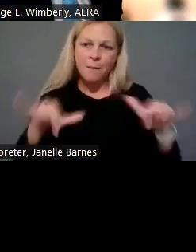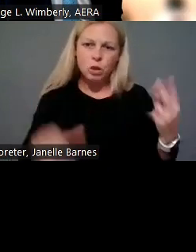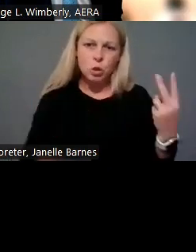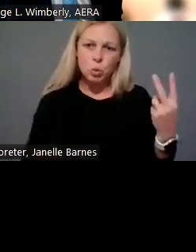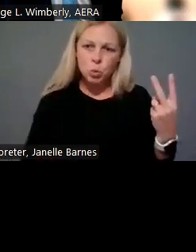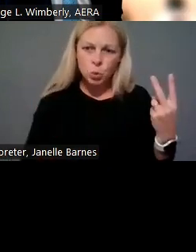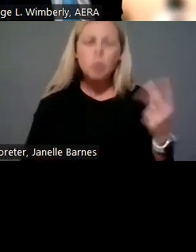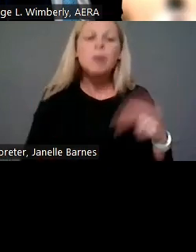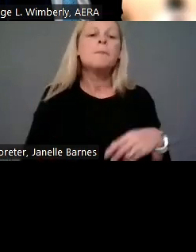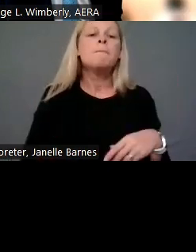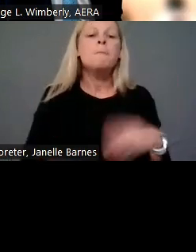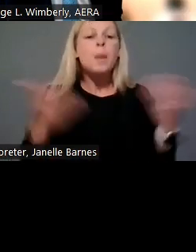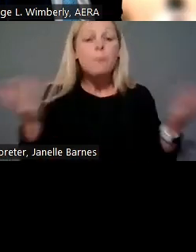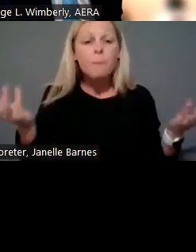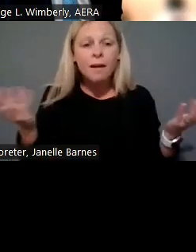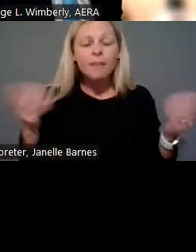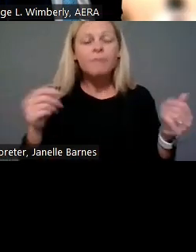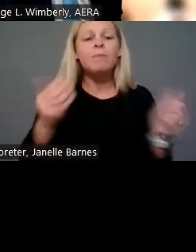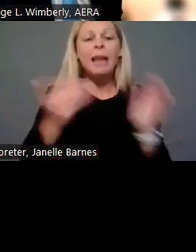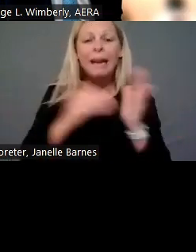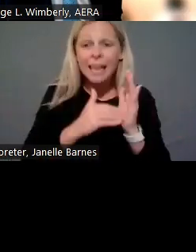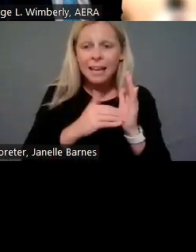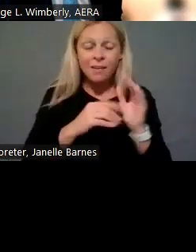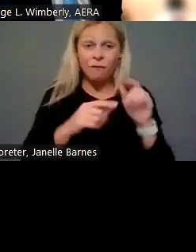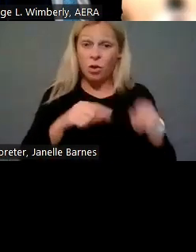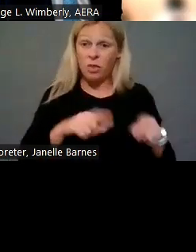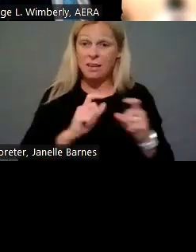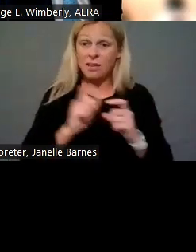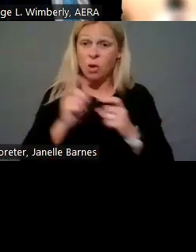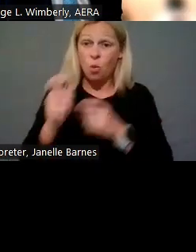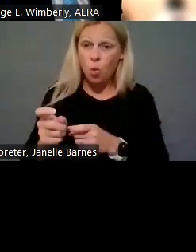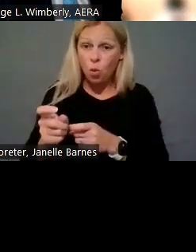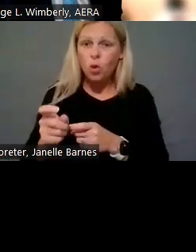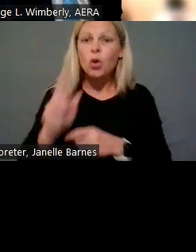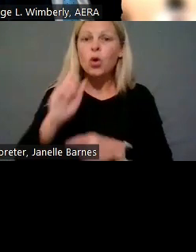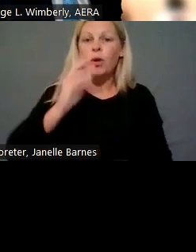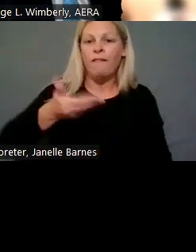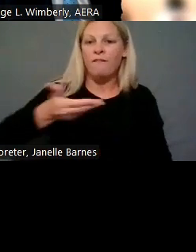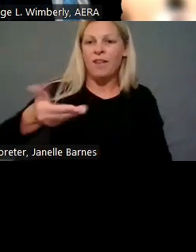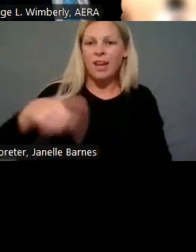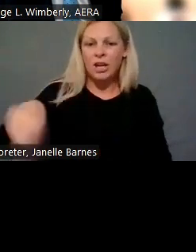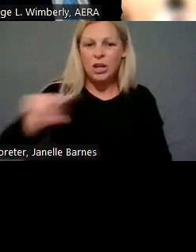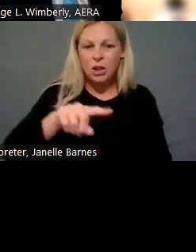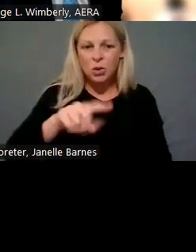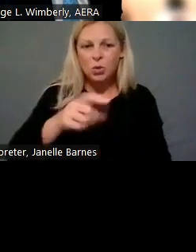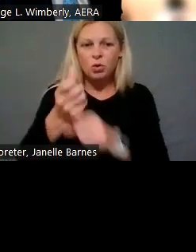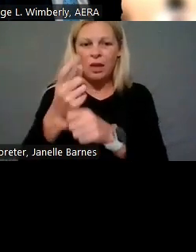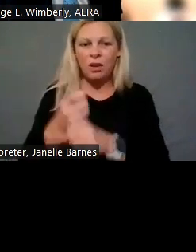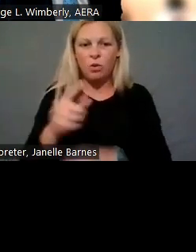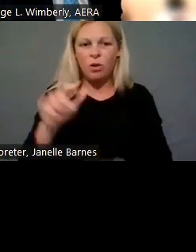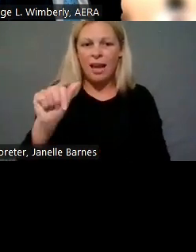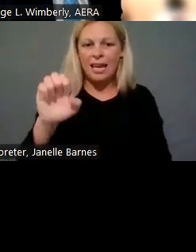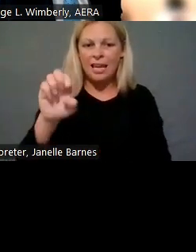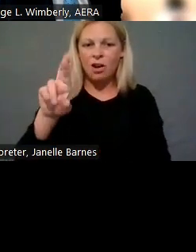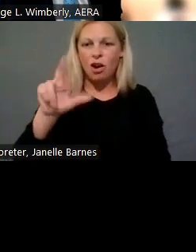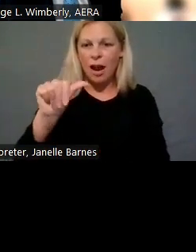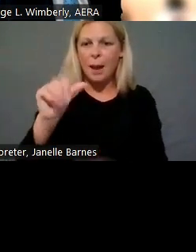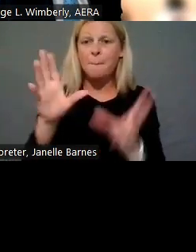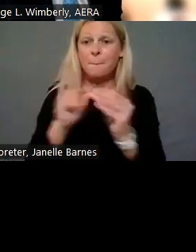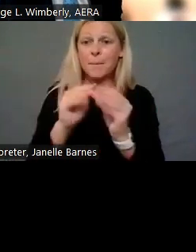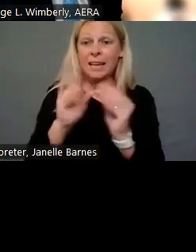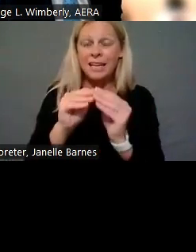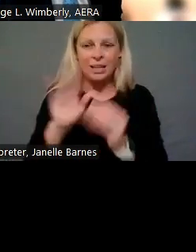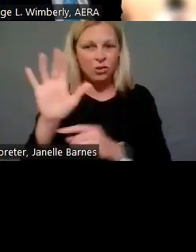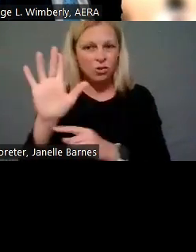But again, also with the award, you will be invited to the AERA annual meeting in 2025,